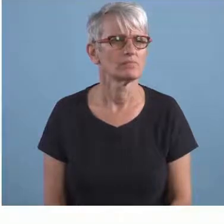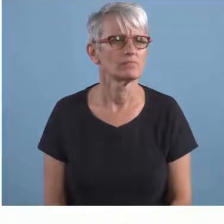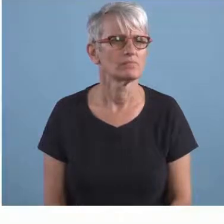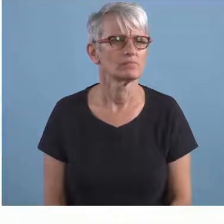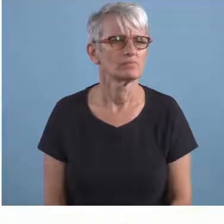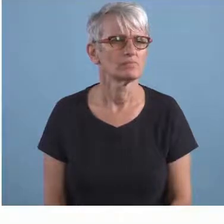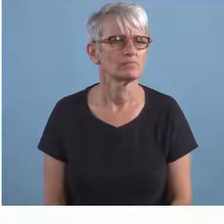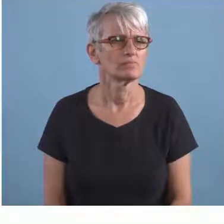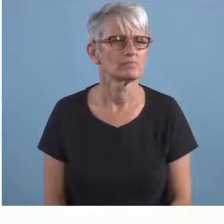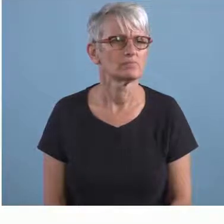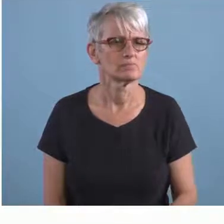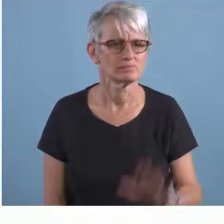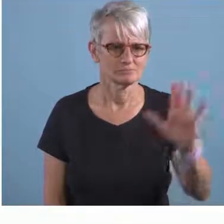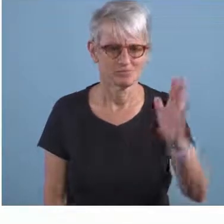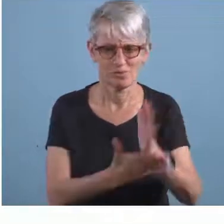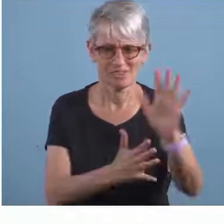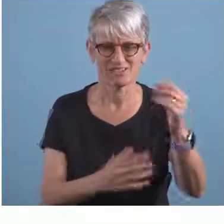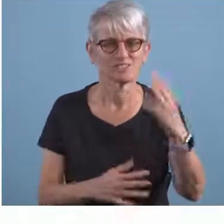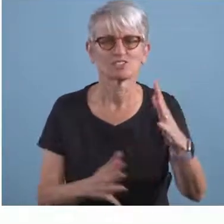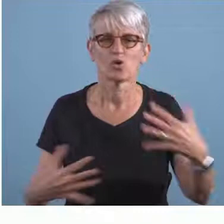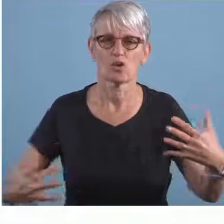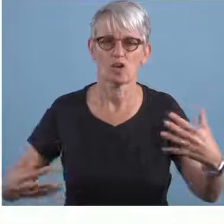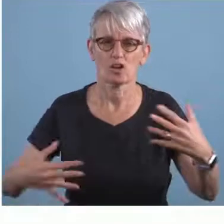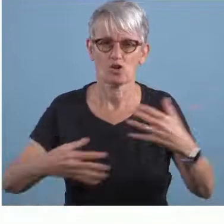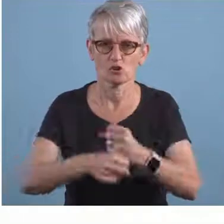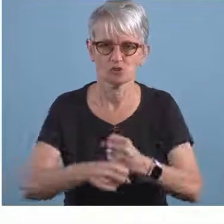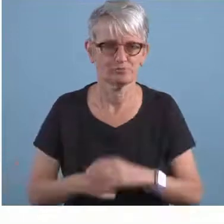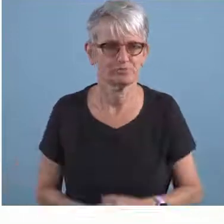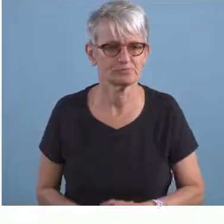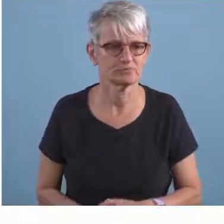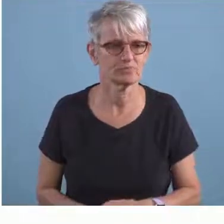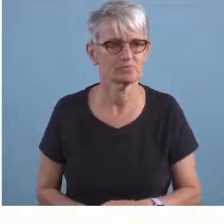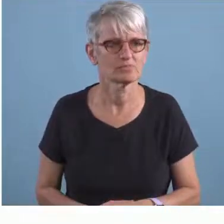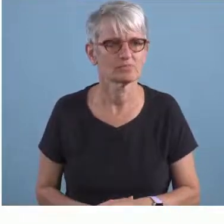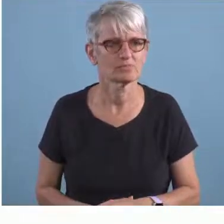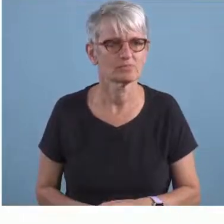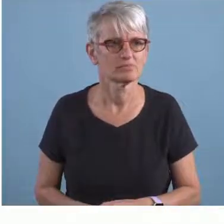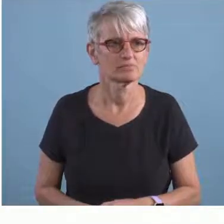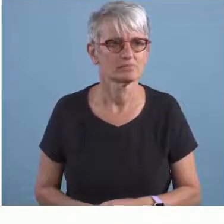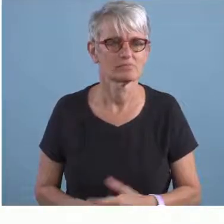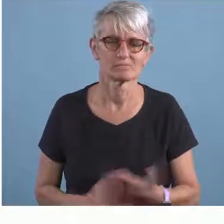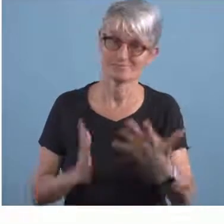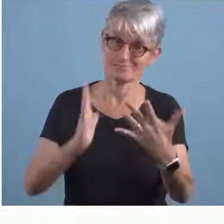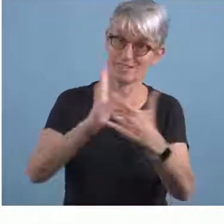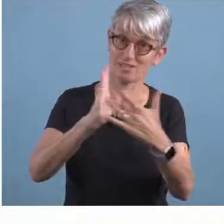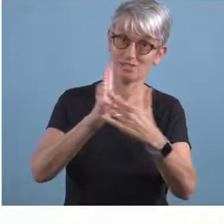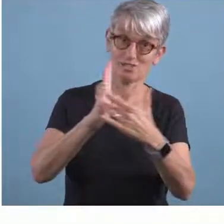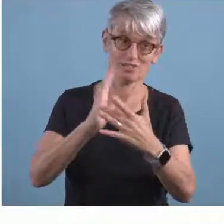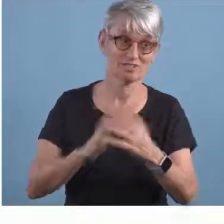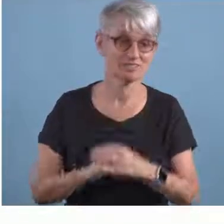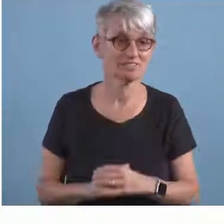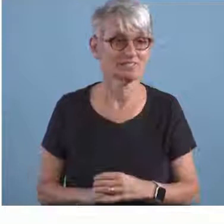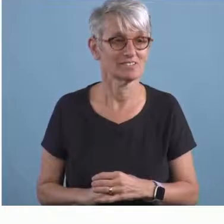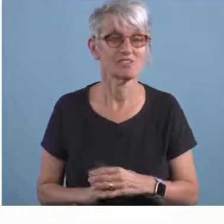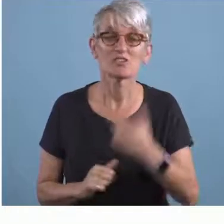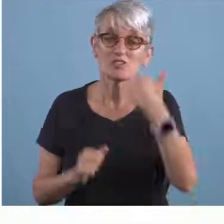And stop. In conclusion, how about that technology? When I said at the